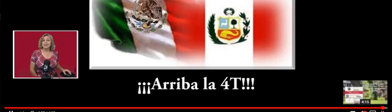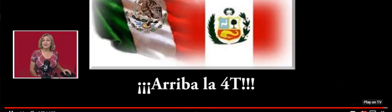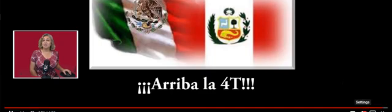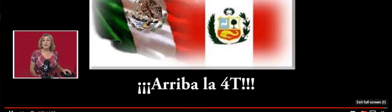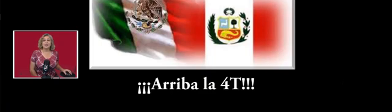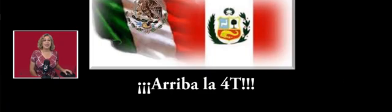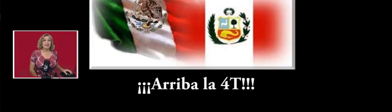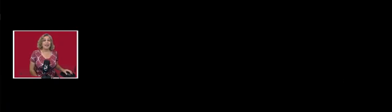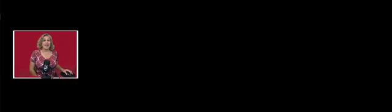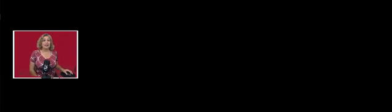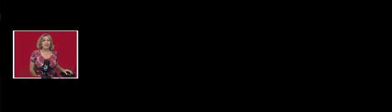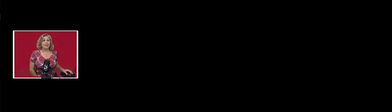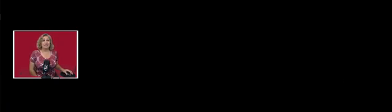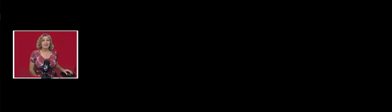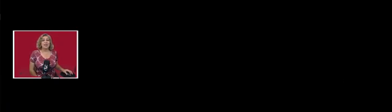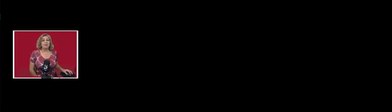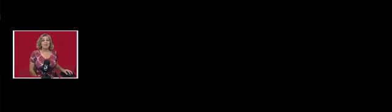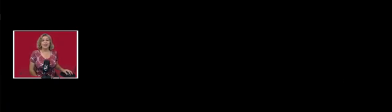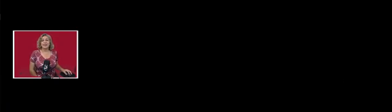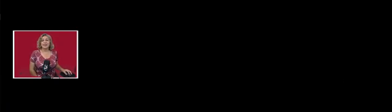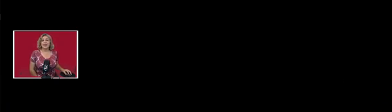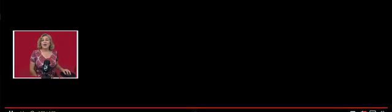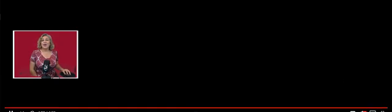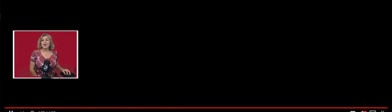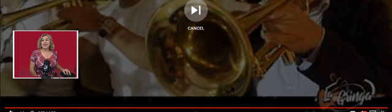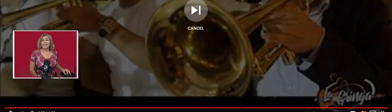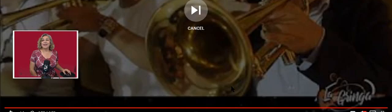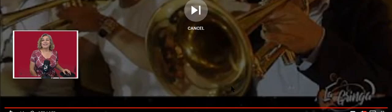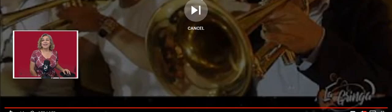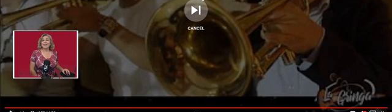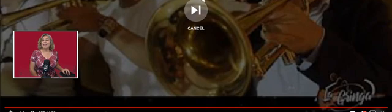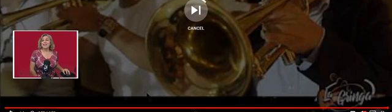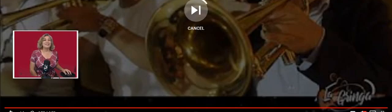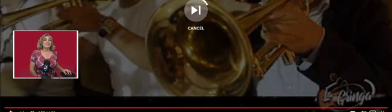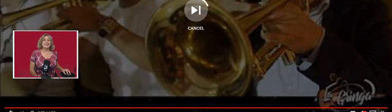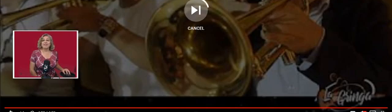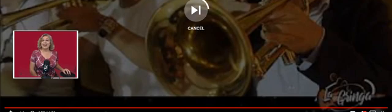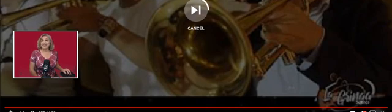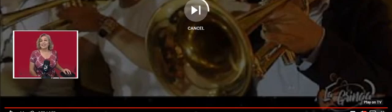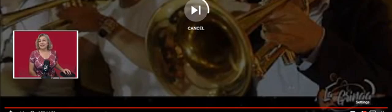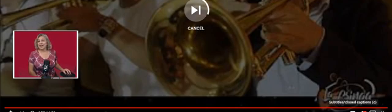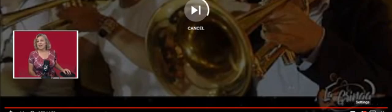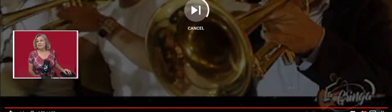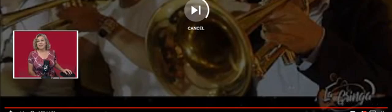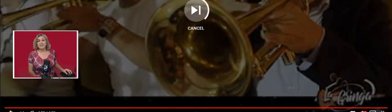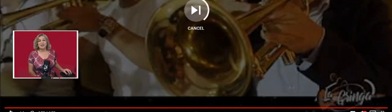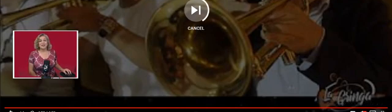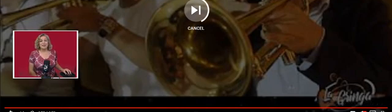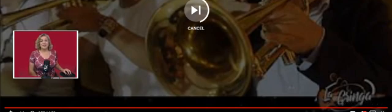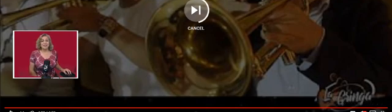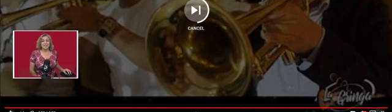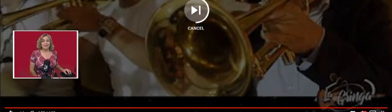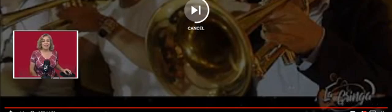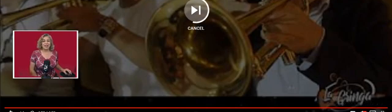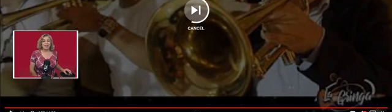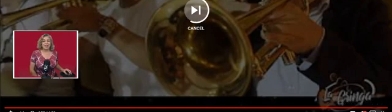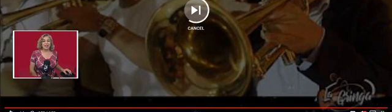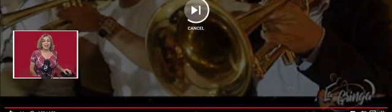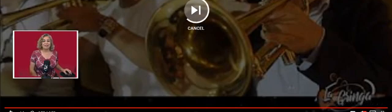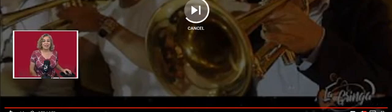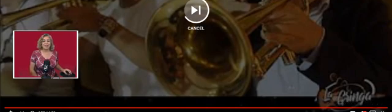we're going to take all legal actions that are necessary. And I am also letting you know, and that I am